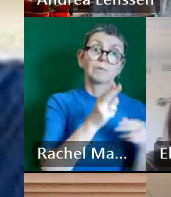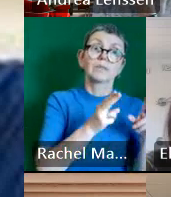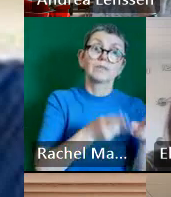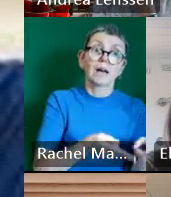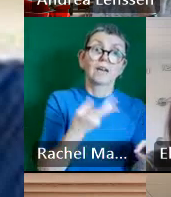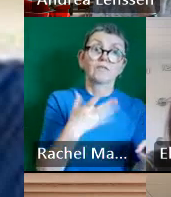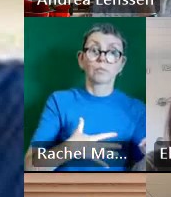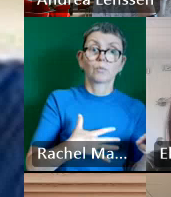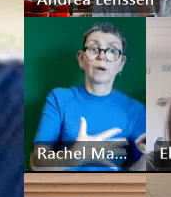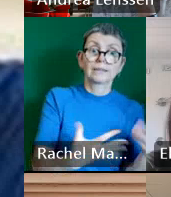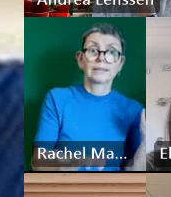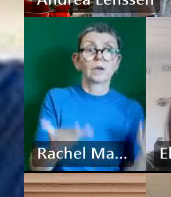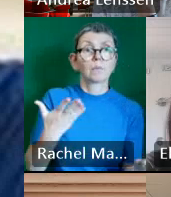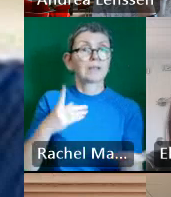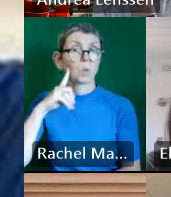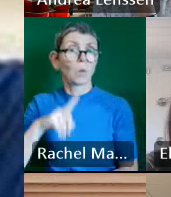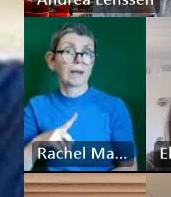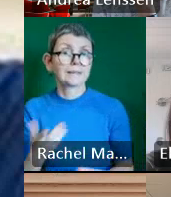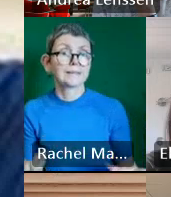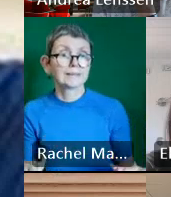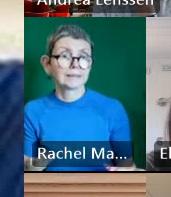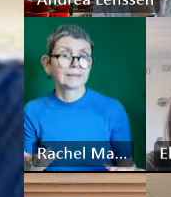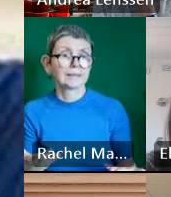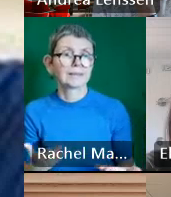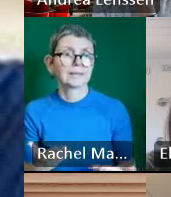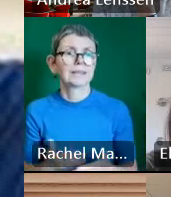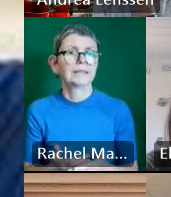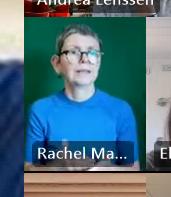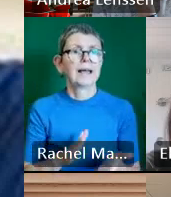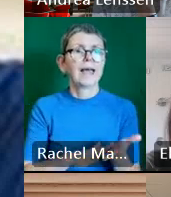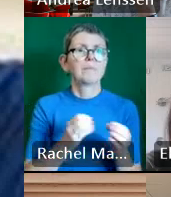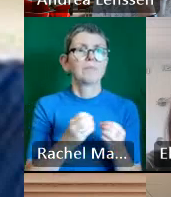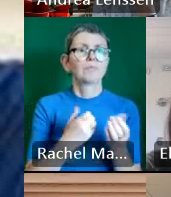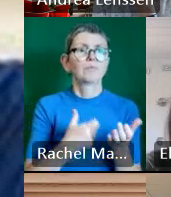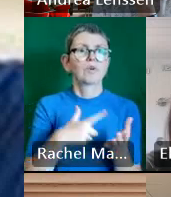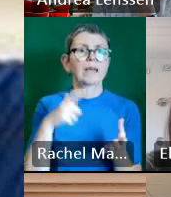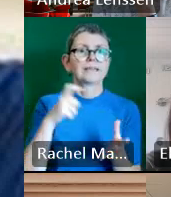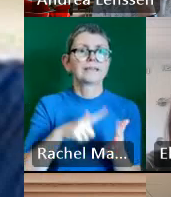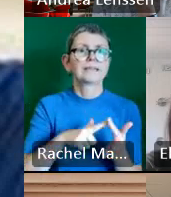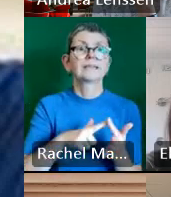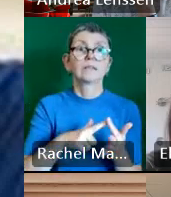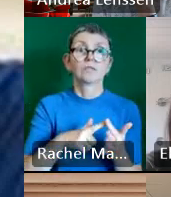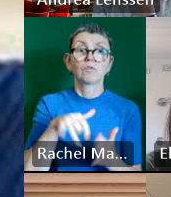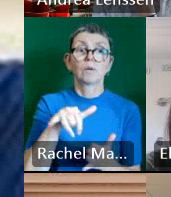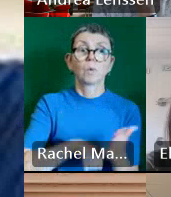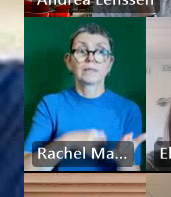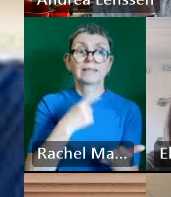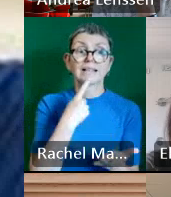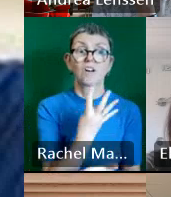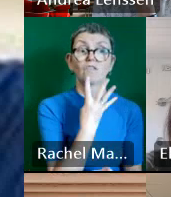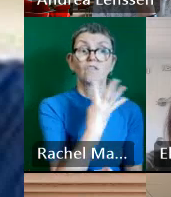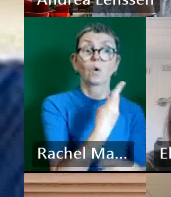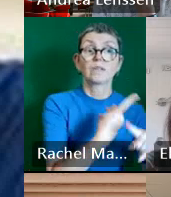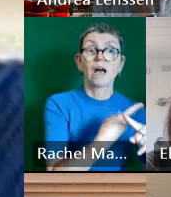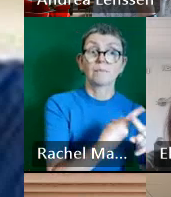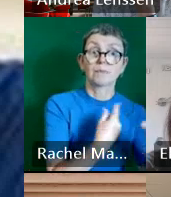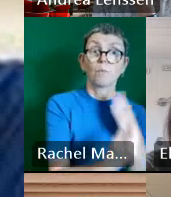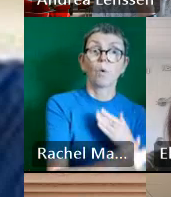white counterparts. The Embrace report showed that in the UK, Black women were 4 times as likely to die compared to their white counterparts.